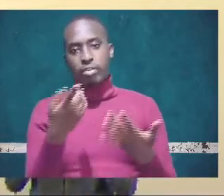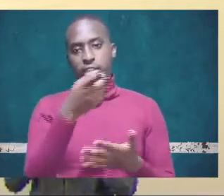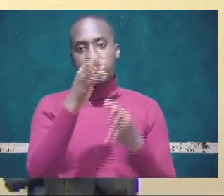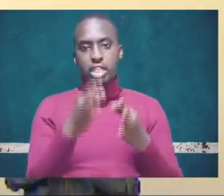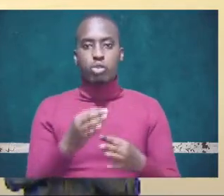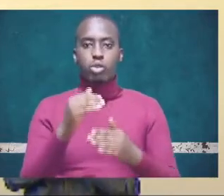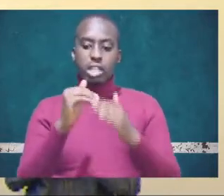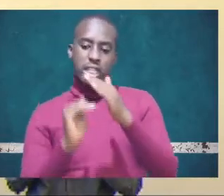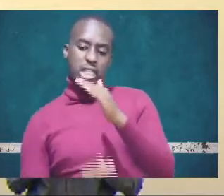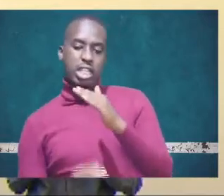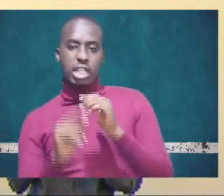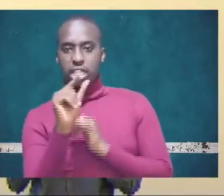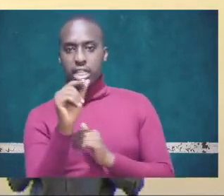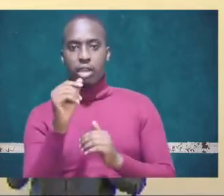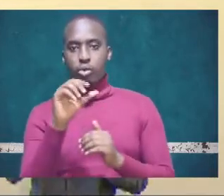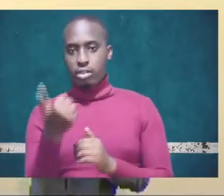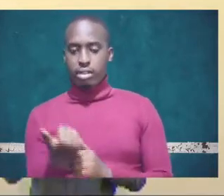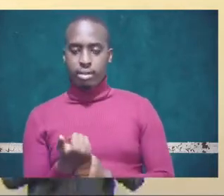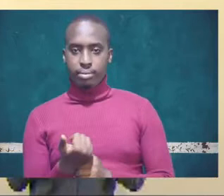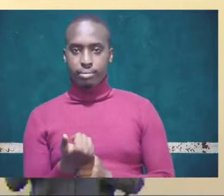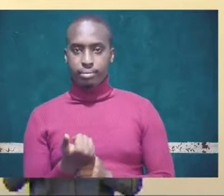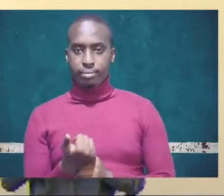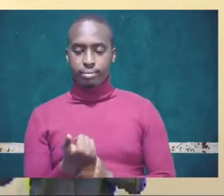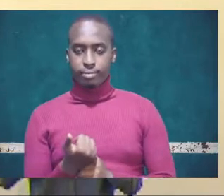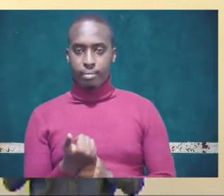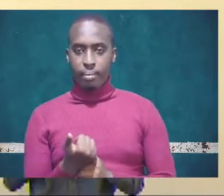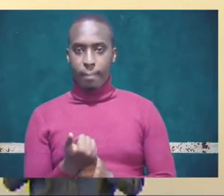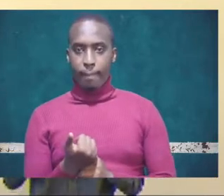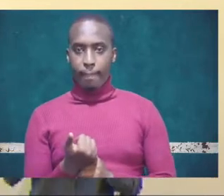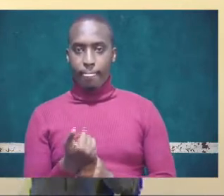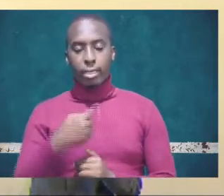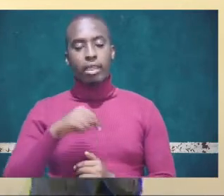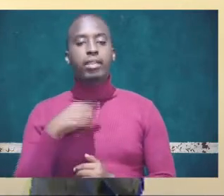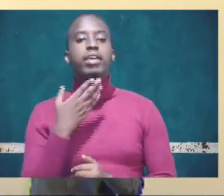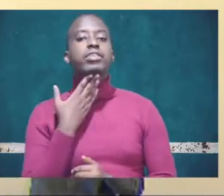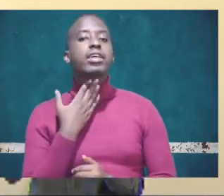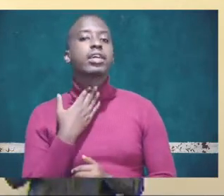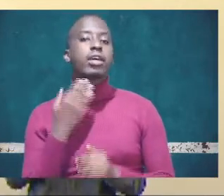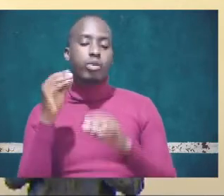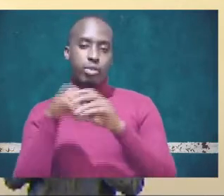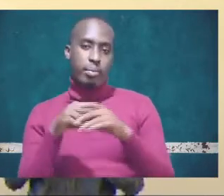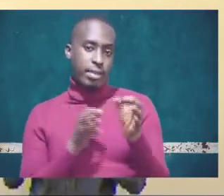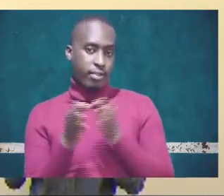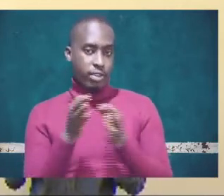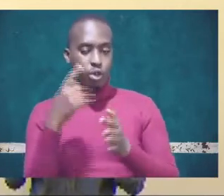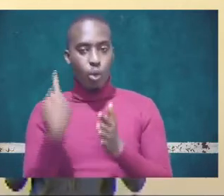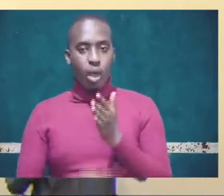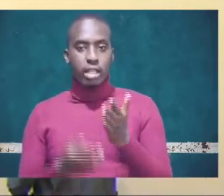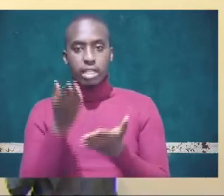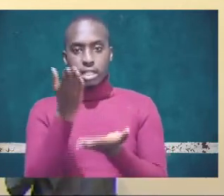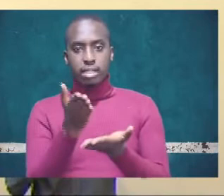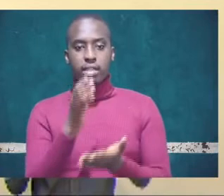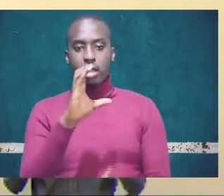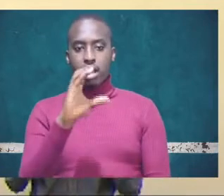is less than the other one. Now, I want to take you through the definition of what is